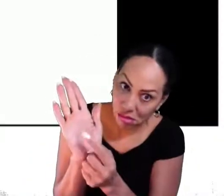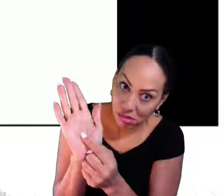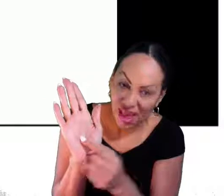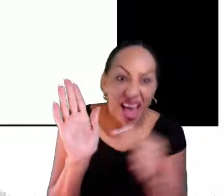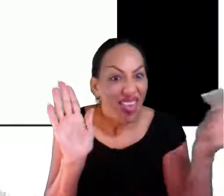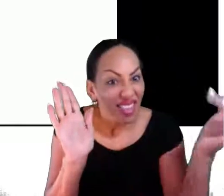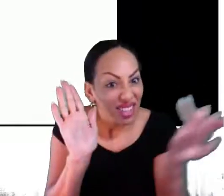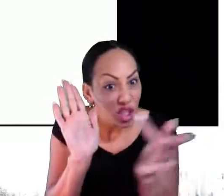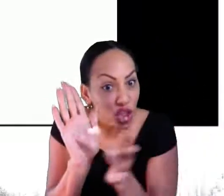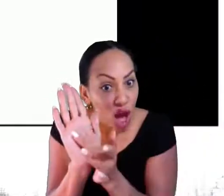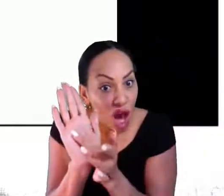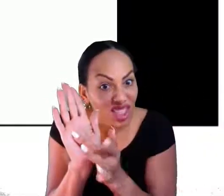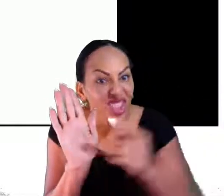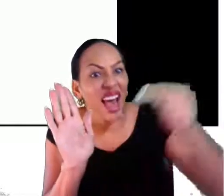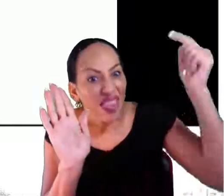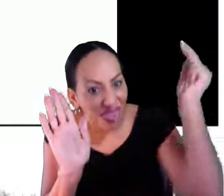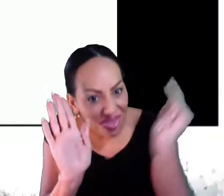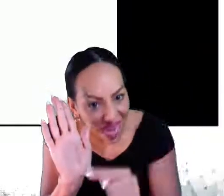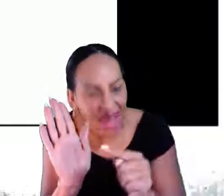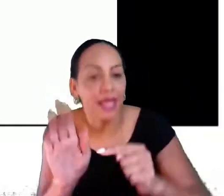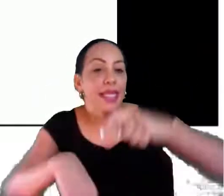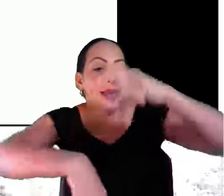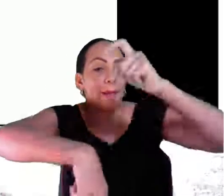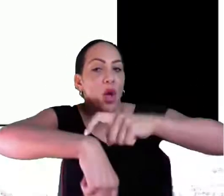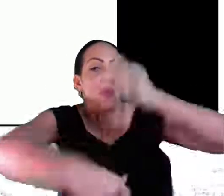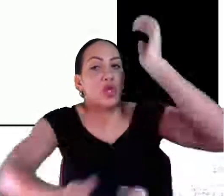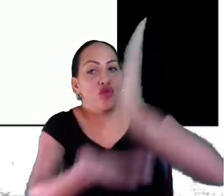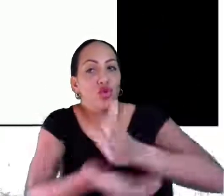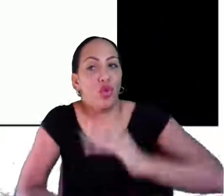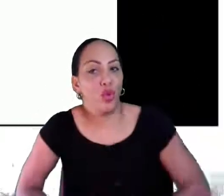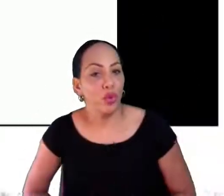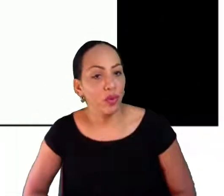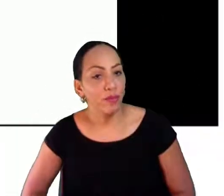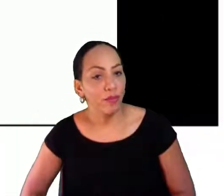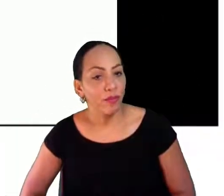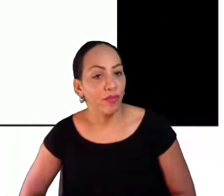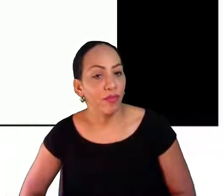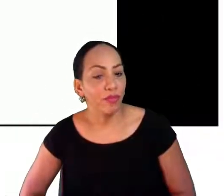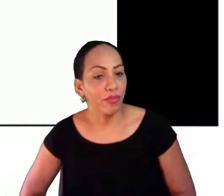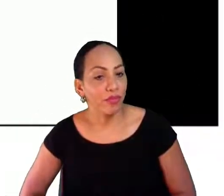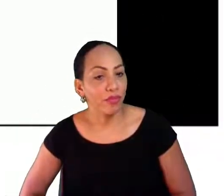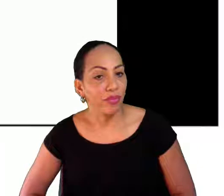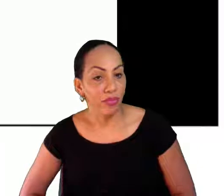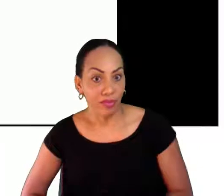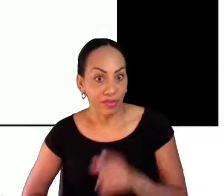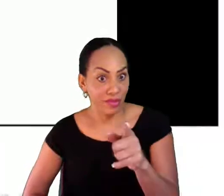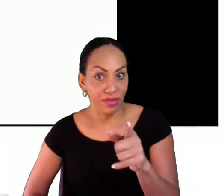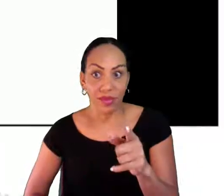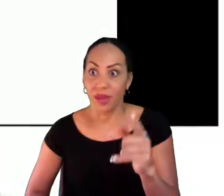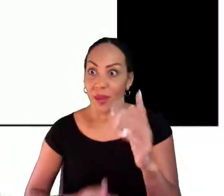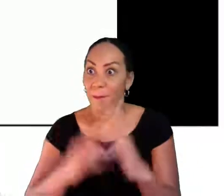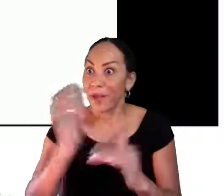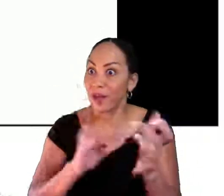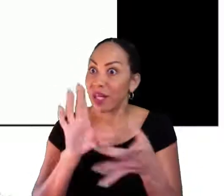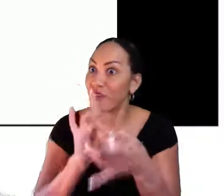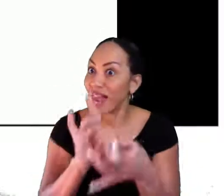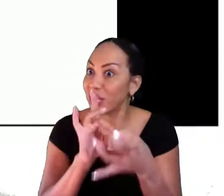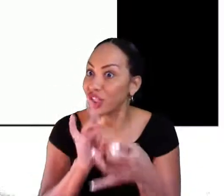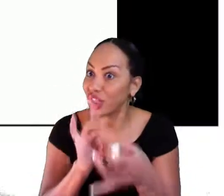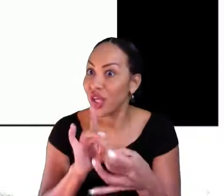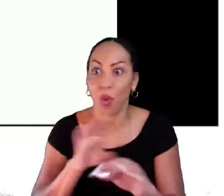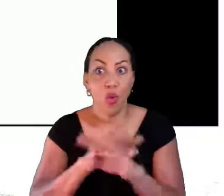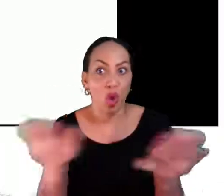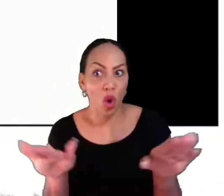and you're going to end up building a relationship with that person, or you're not. And I think it speaks to that really well. I wish we'd thought of it.